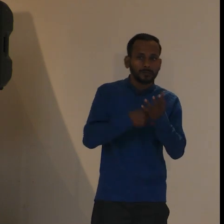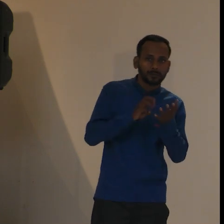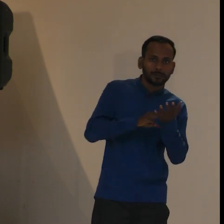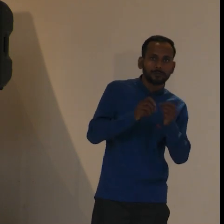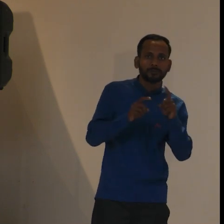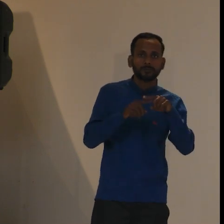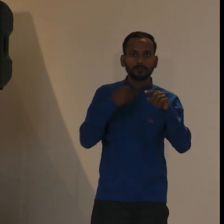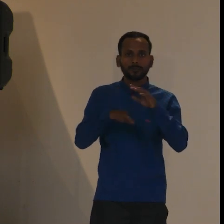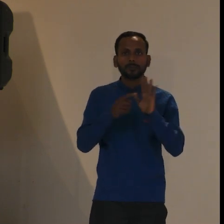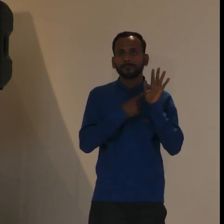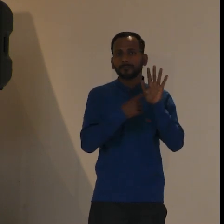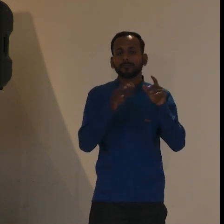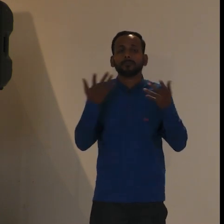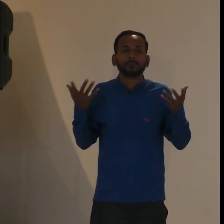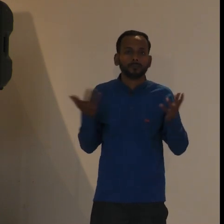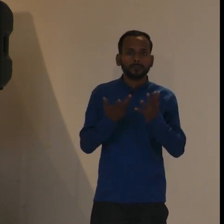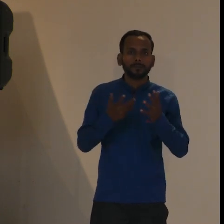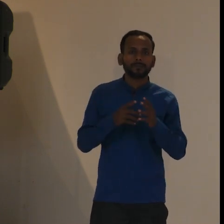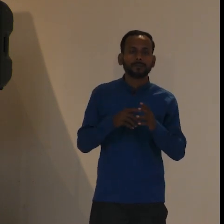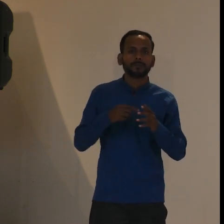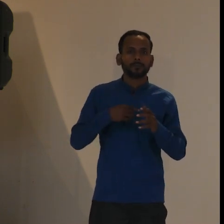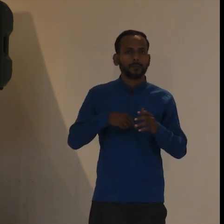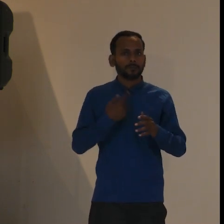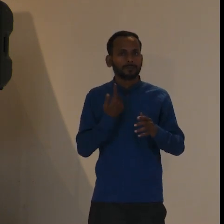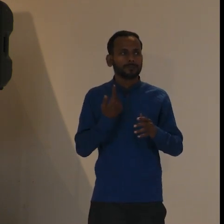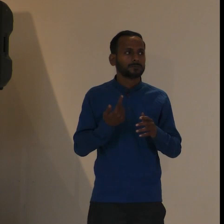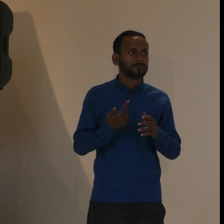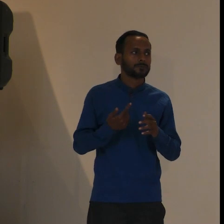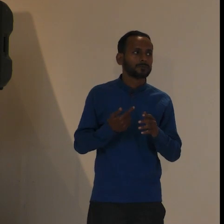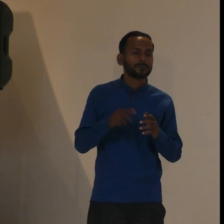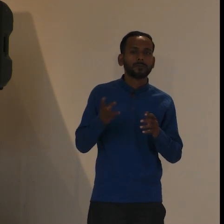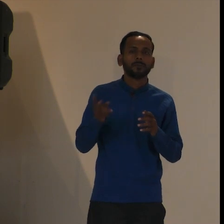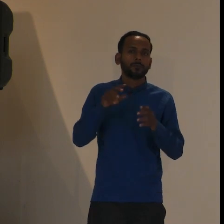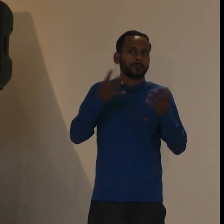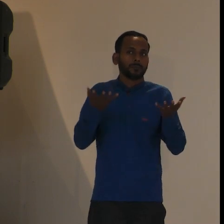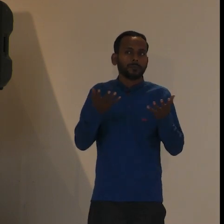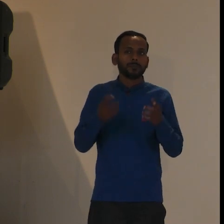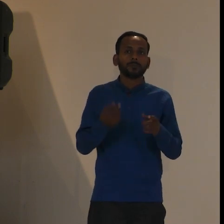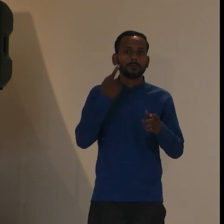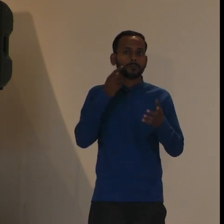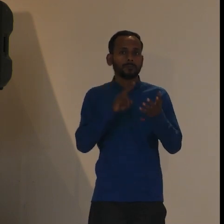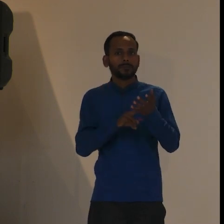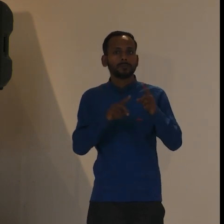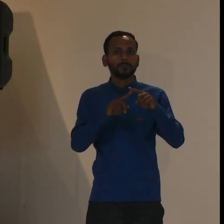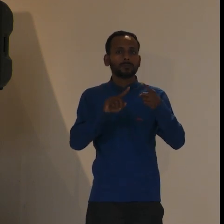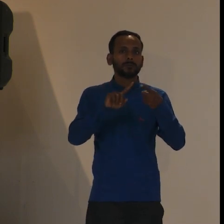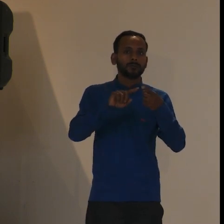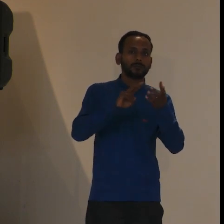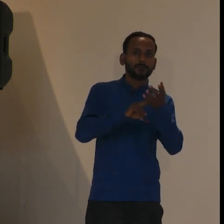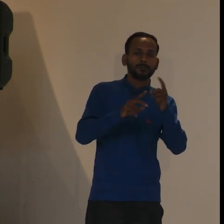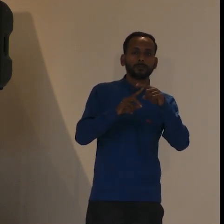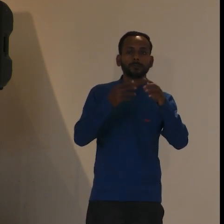I had to kind of rest it after that point myself. The other is the intent. What I have understood, what